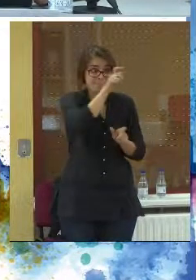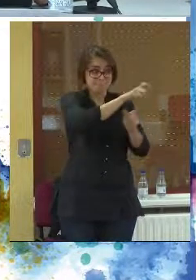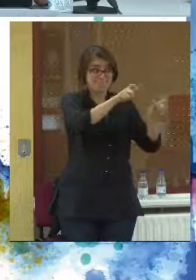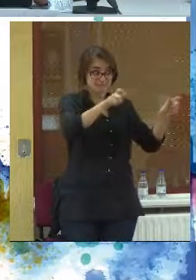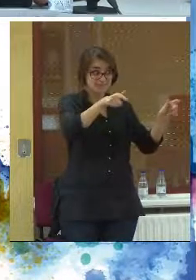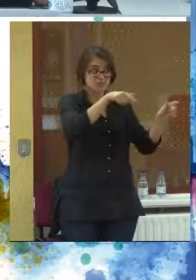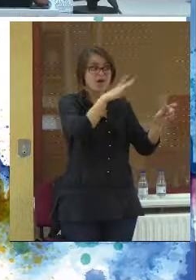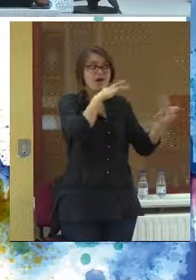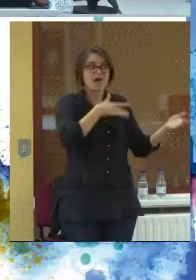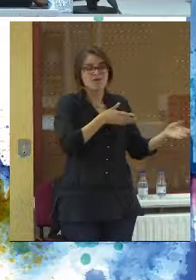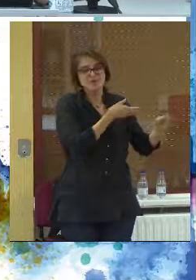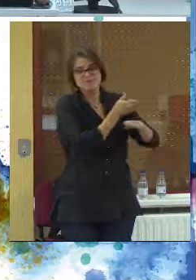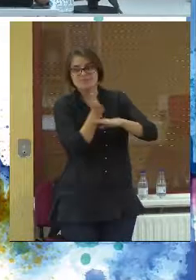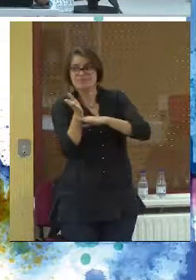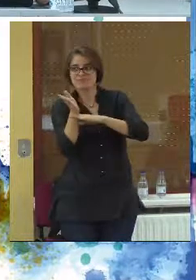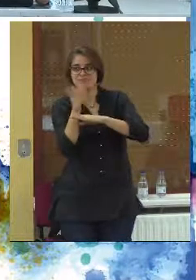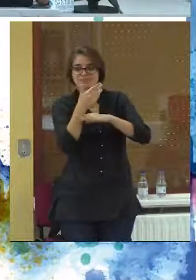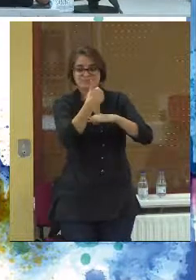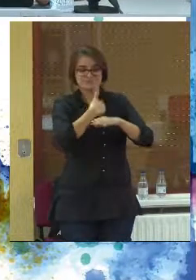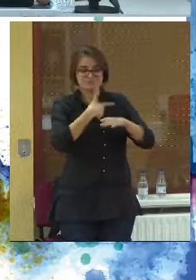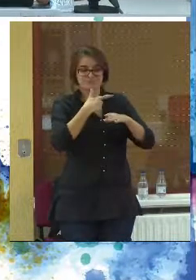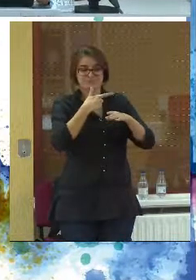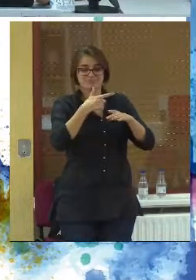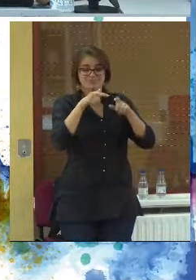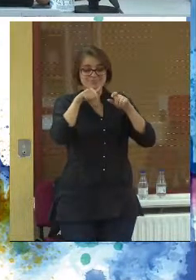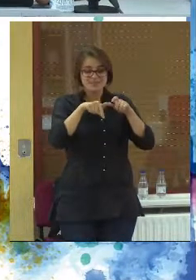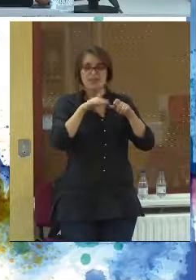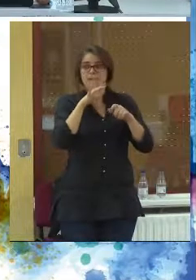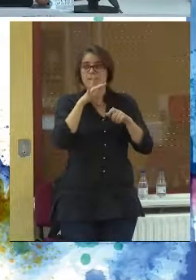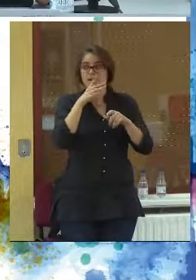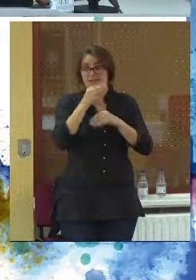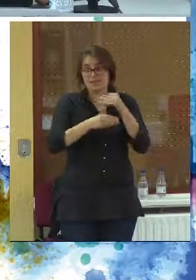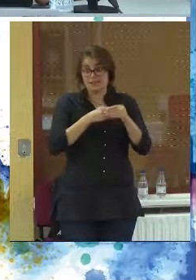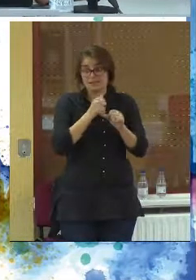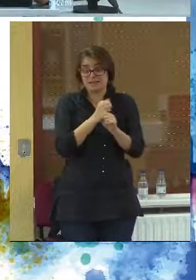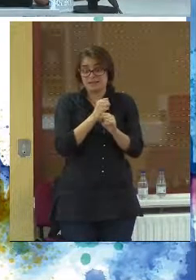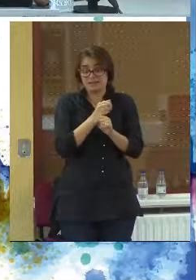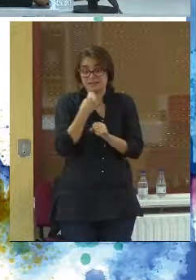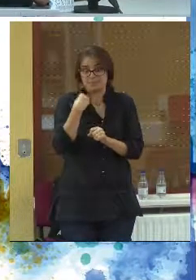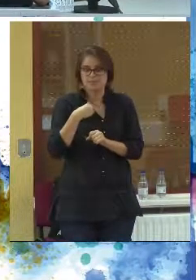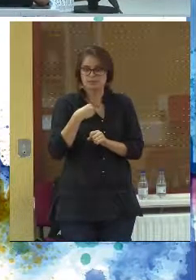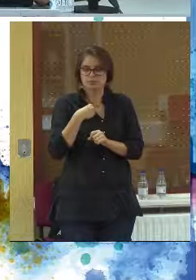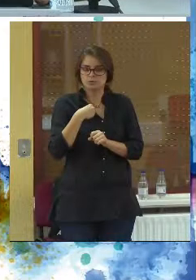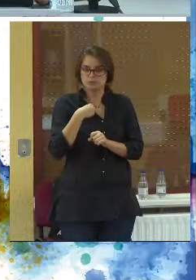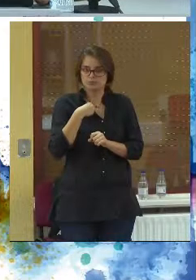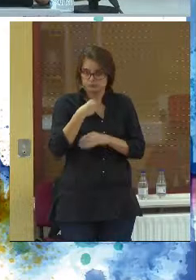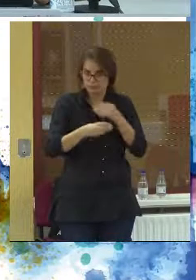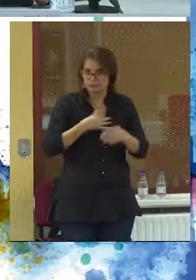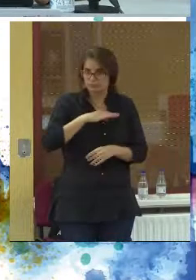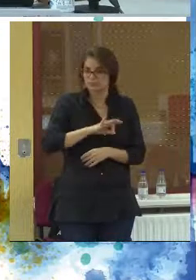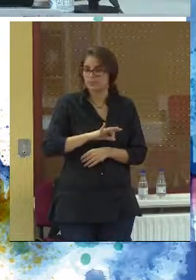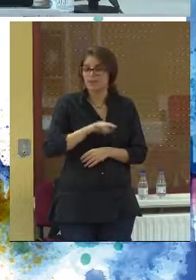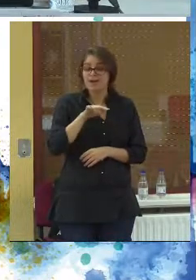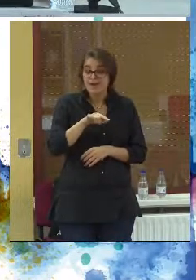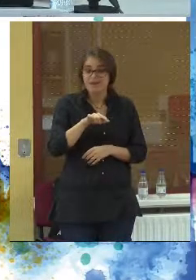a solution. These people who cannot do this work right now should be able to, and